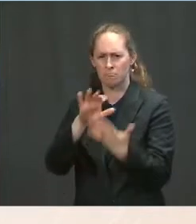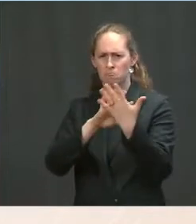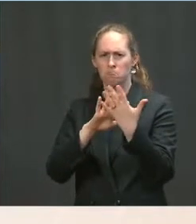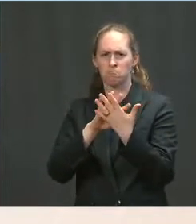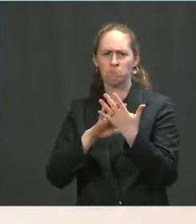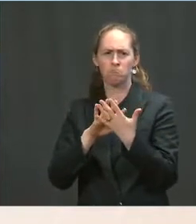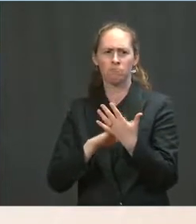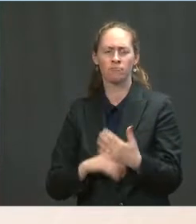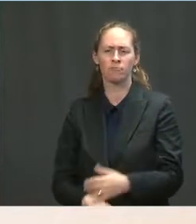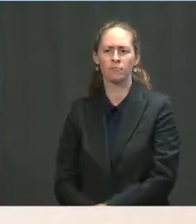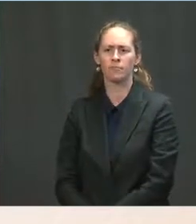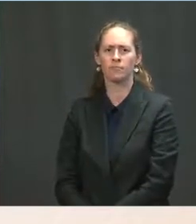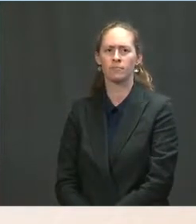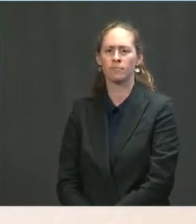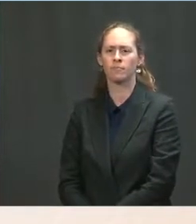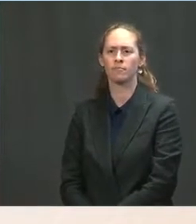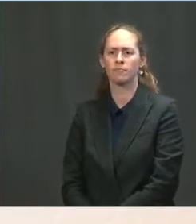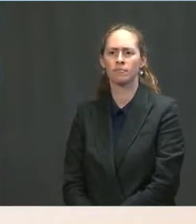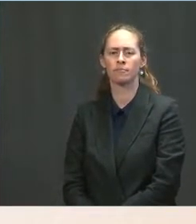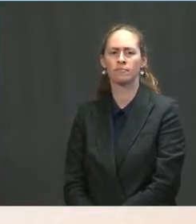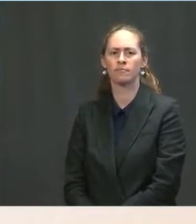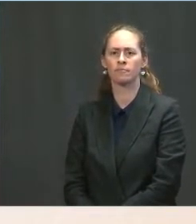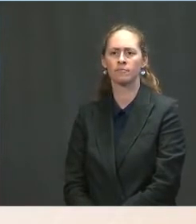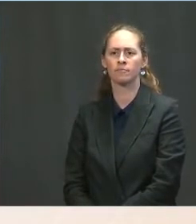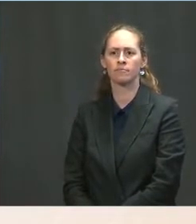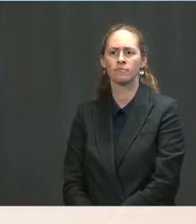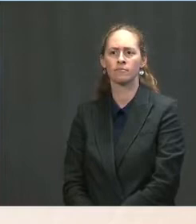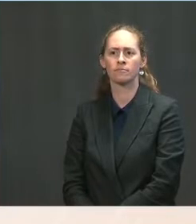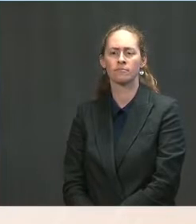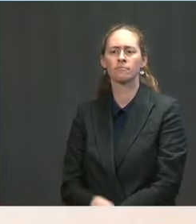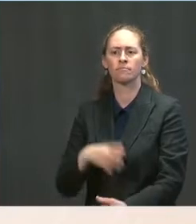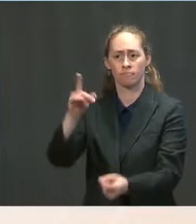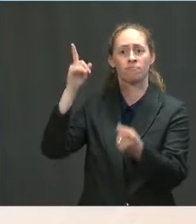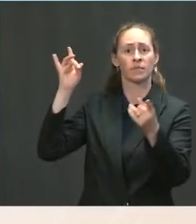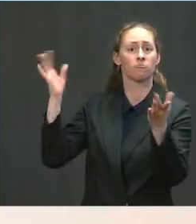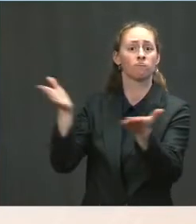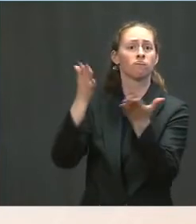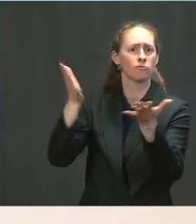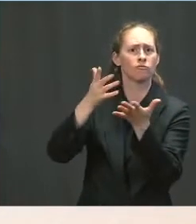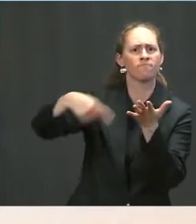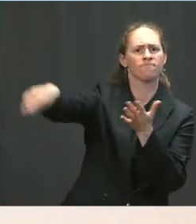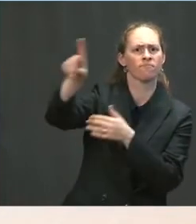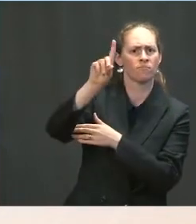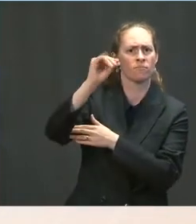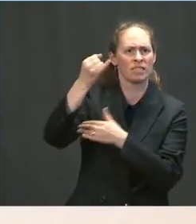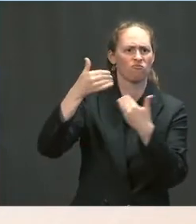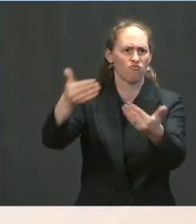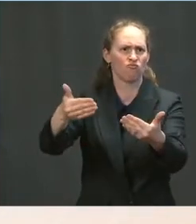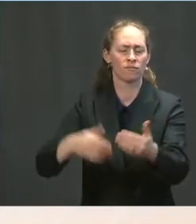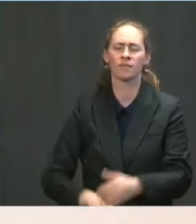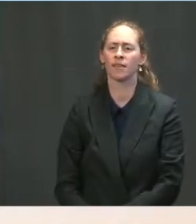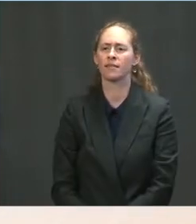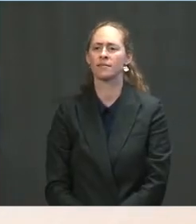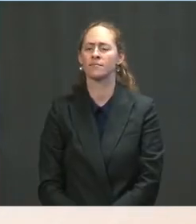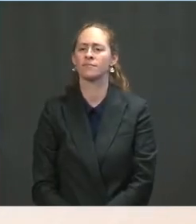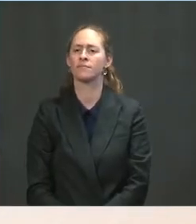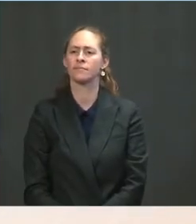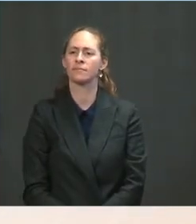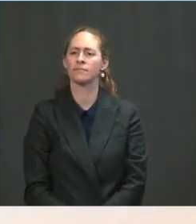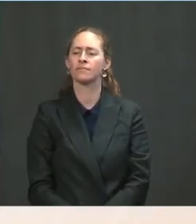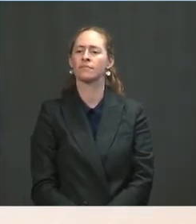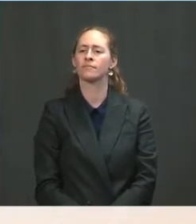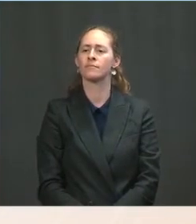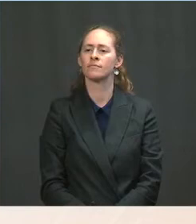about timing when he also said that the numbers are going to get worse before it gets better? So I'll say this, the President is asking the Department